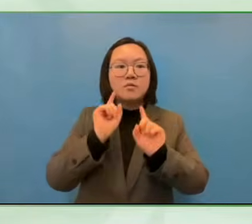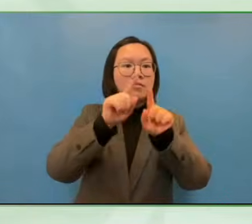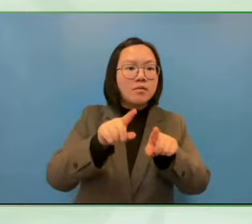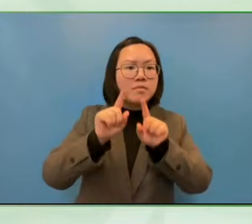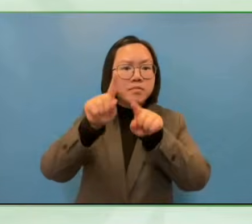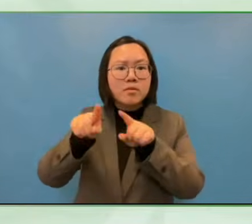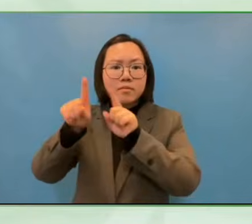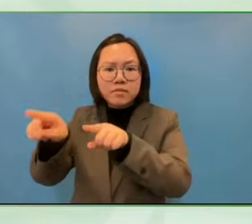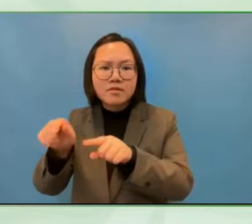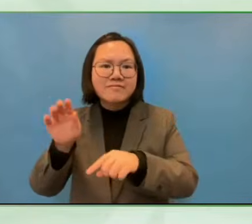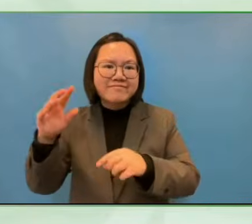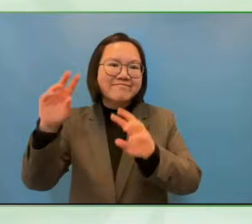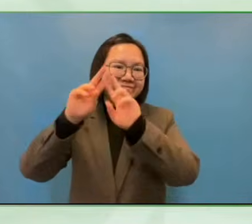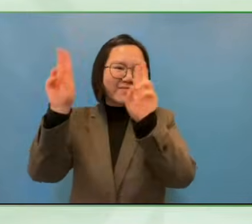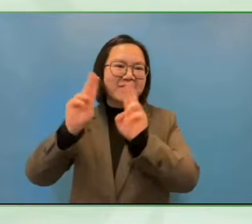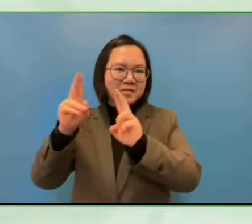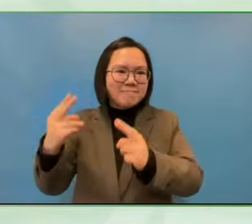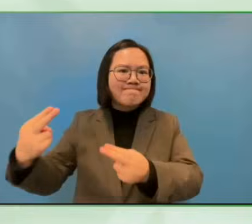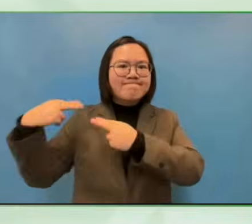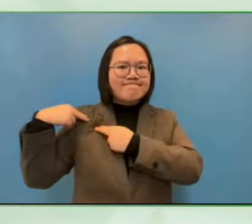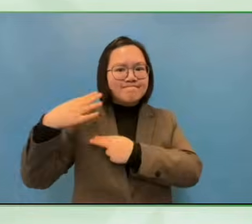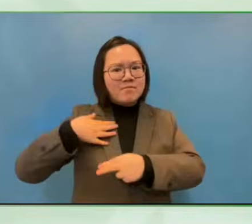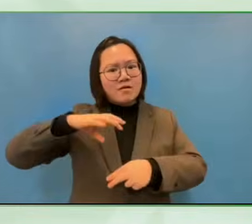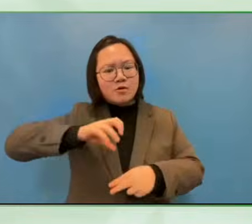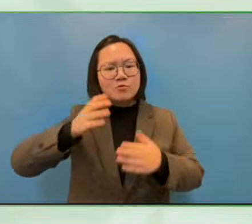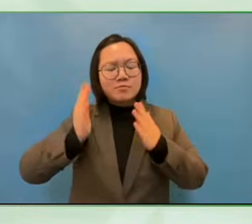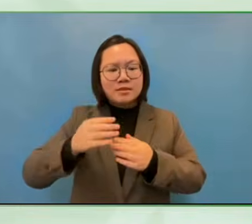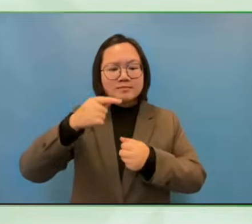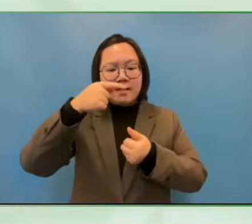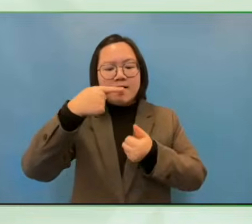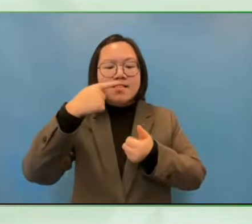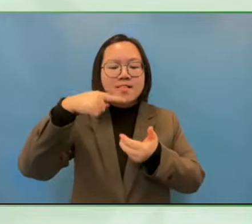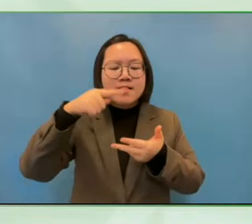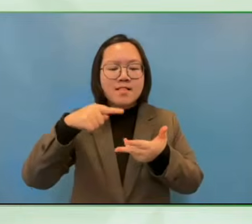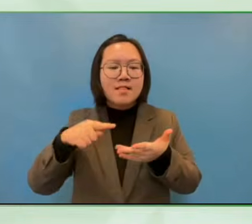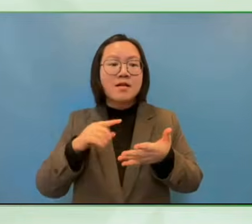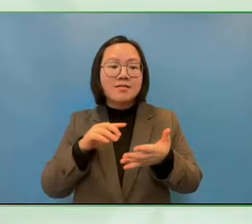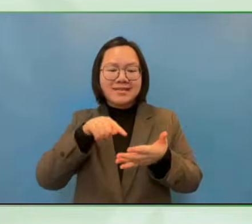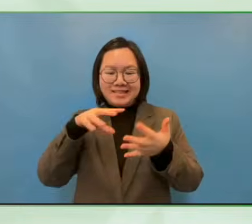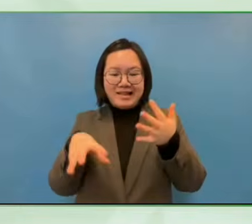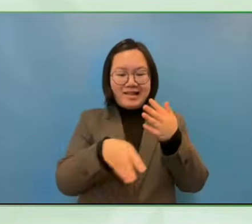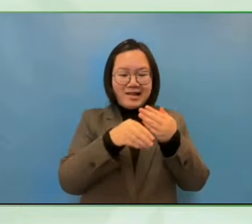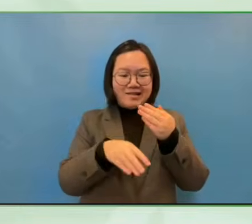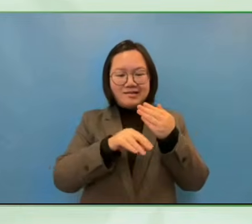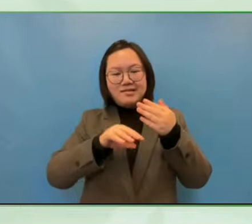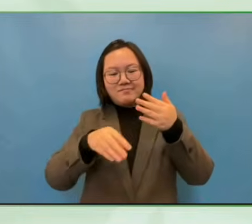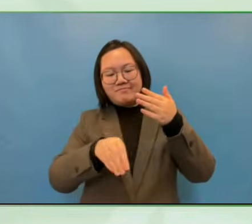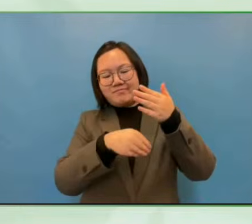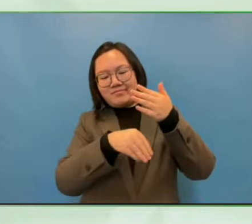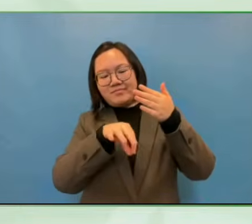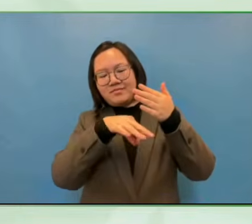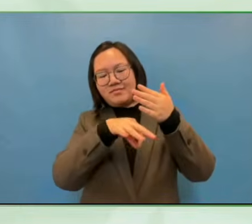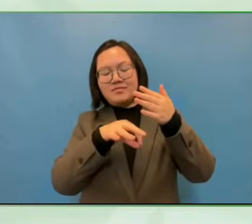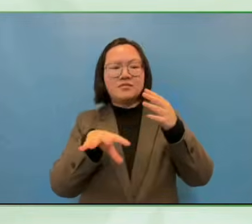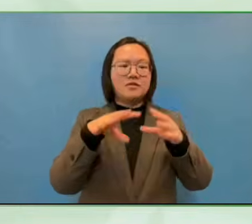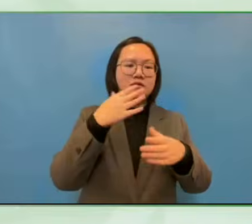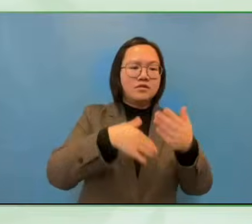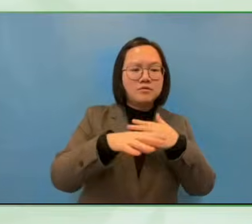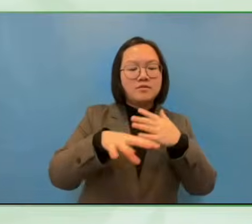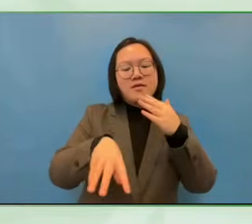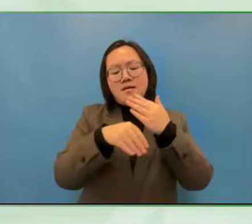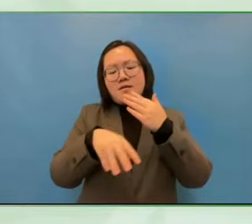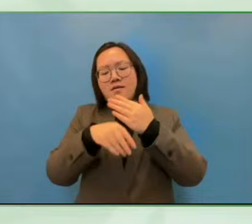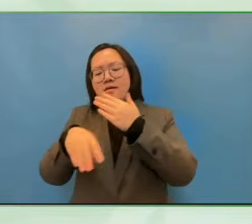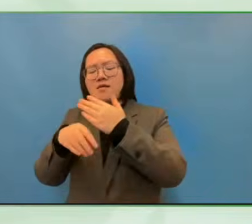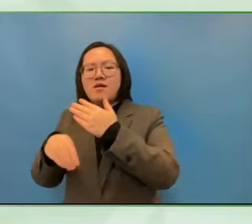international obligations to include people with disabilities and be much more active and creative in